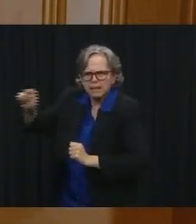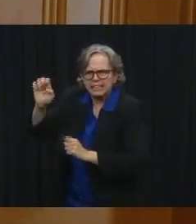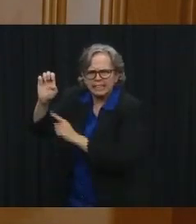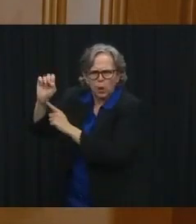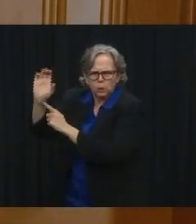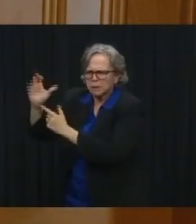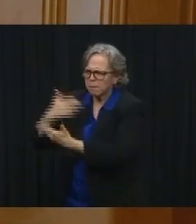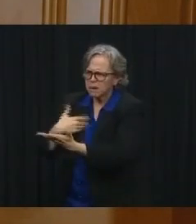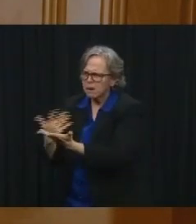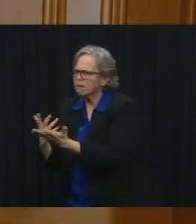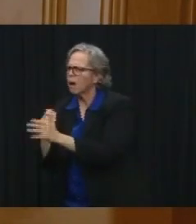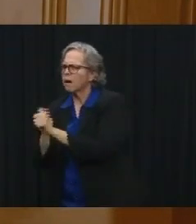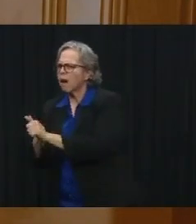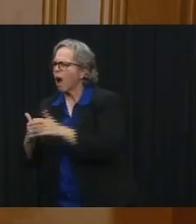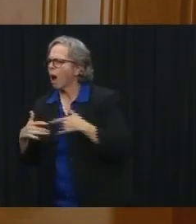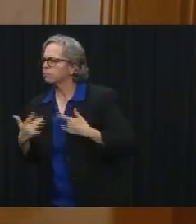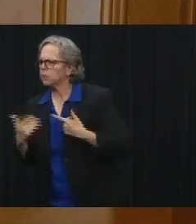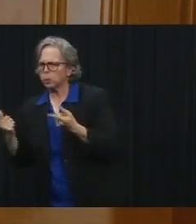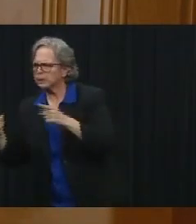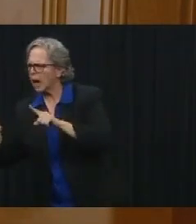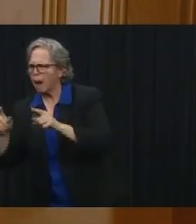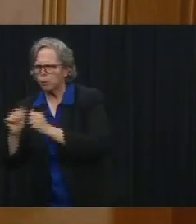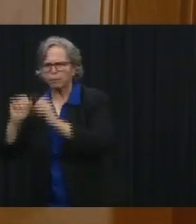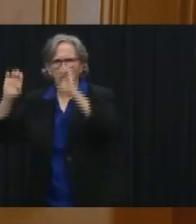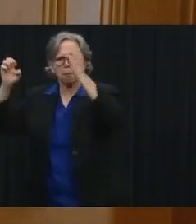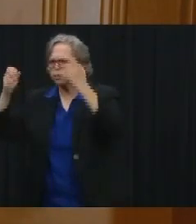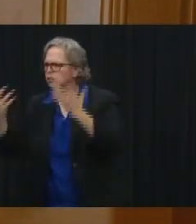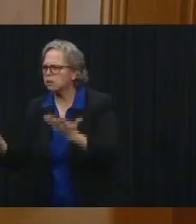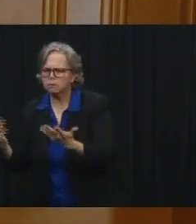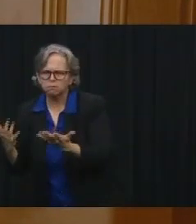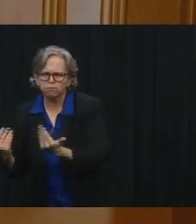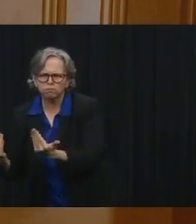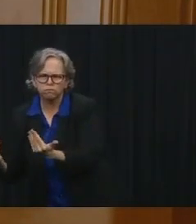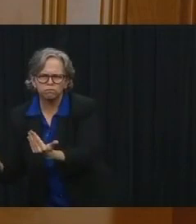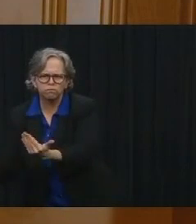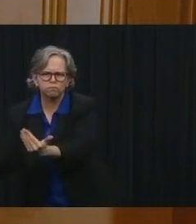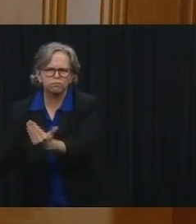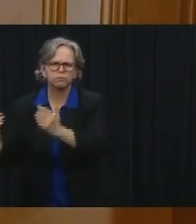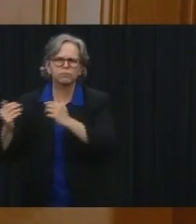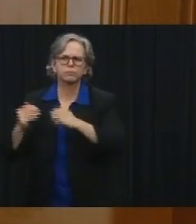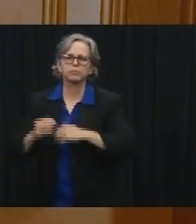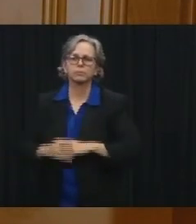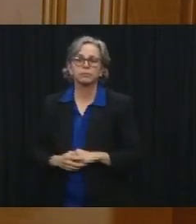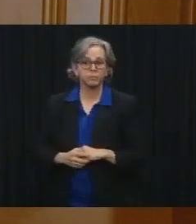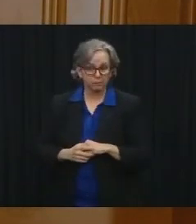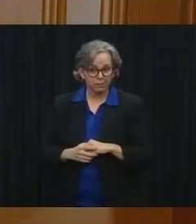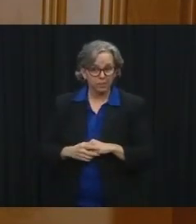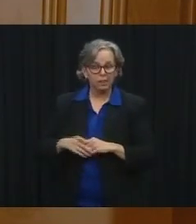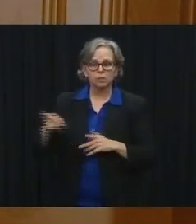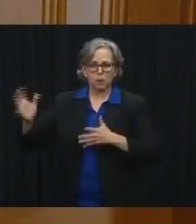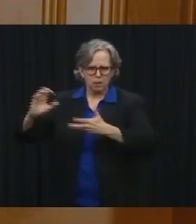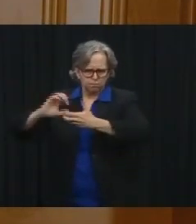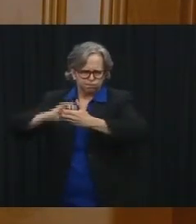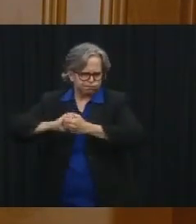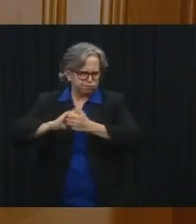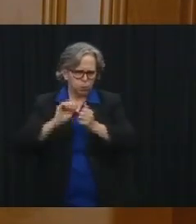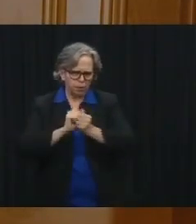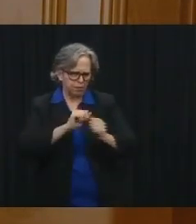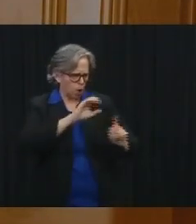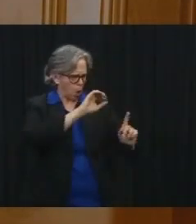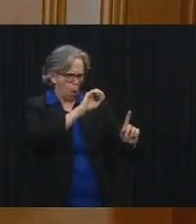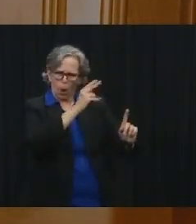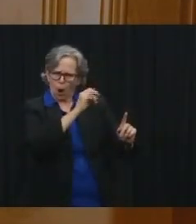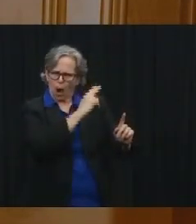as far as how things are going. So they work with Ohio hospitals and medical experts every single day. They